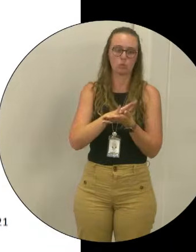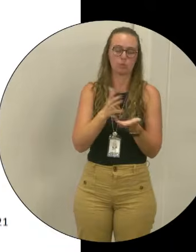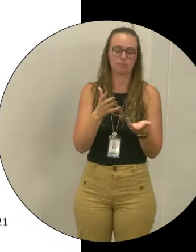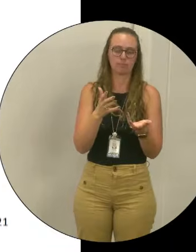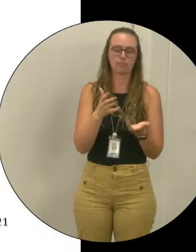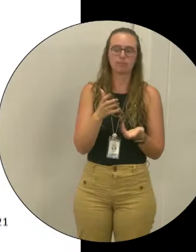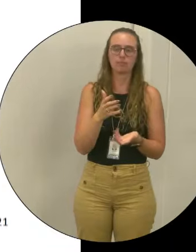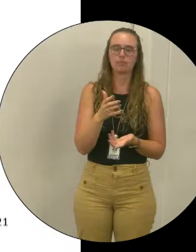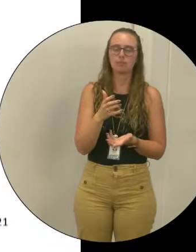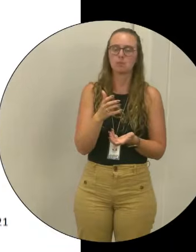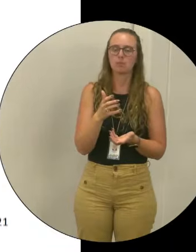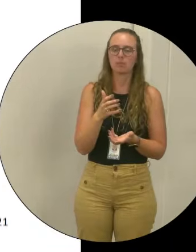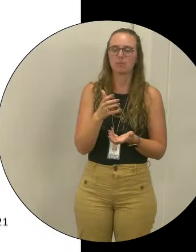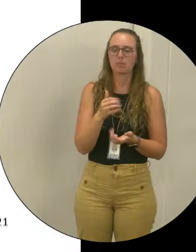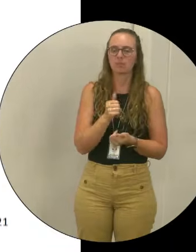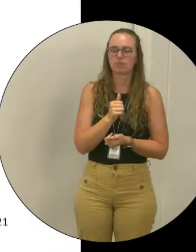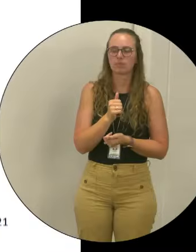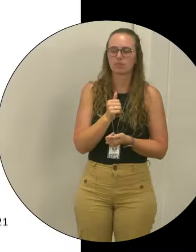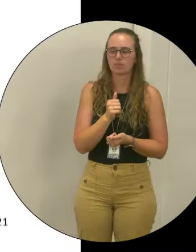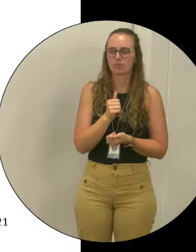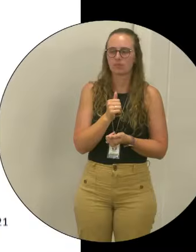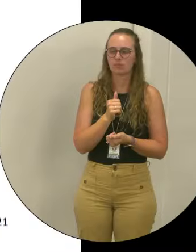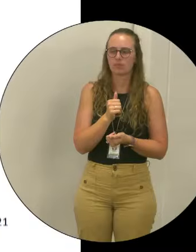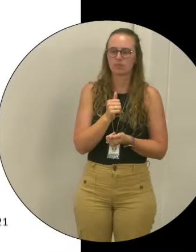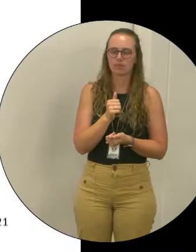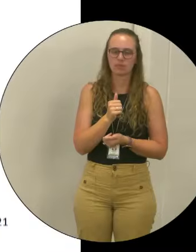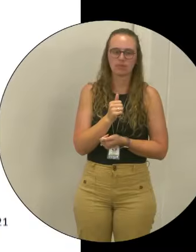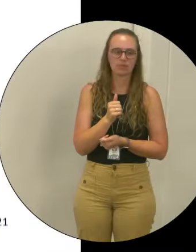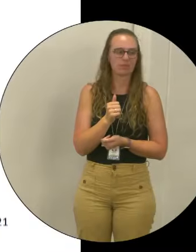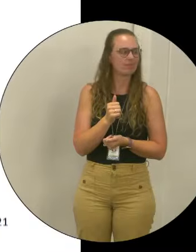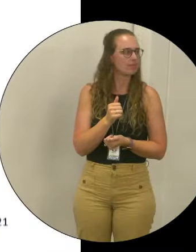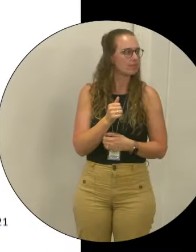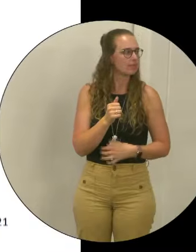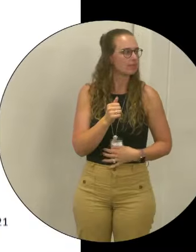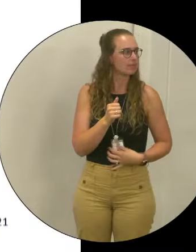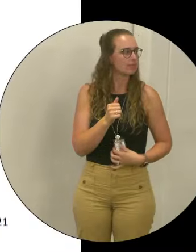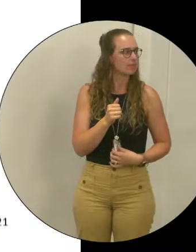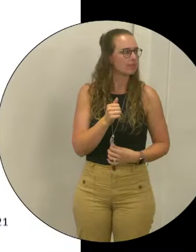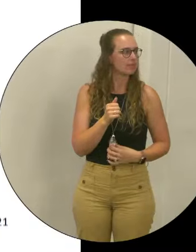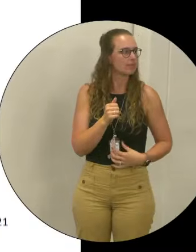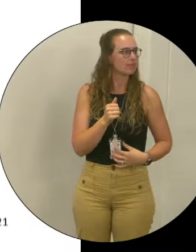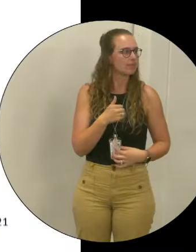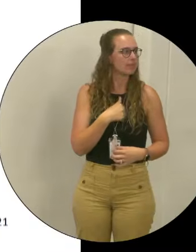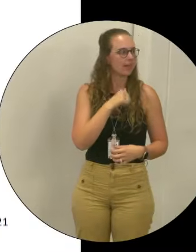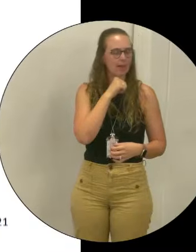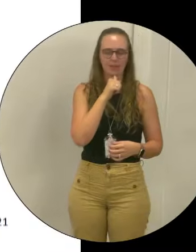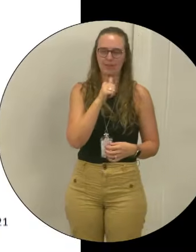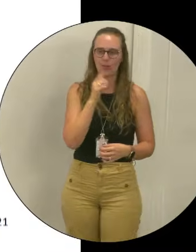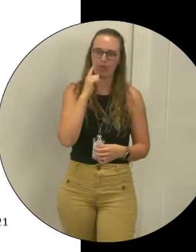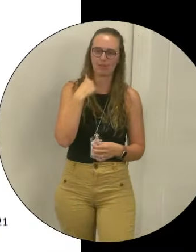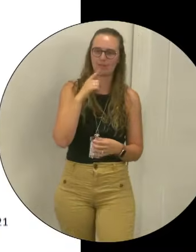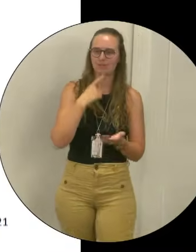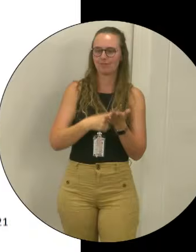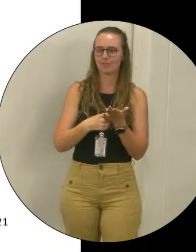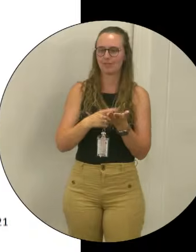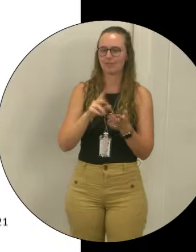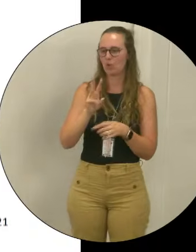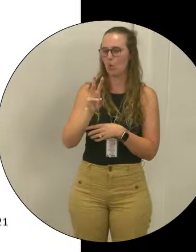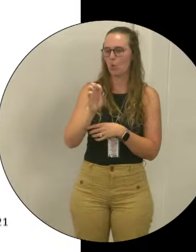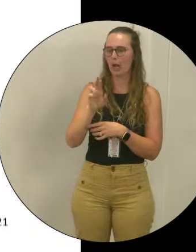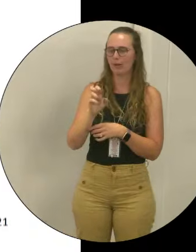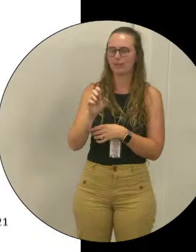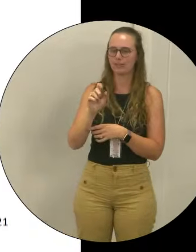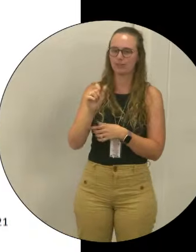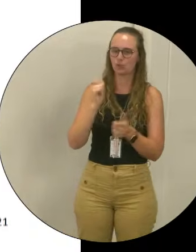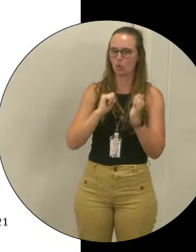That was a long way to get to I think, a really short one. But I never thought I might be able to talk about The Wire in the school board meeting ever again. So